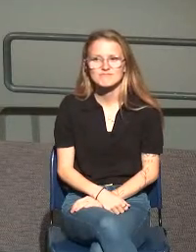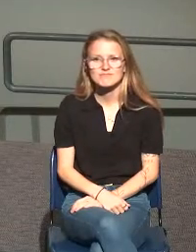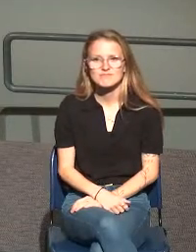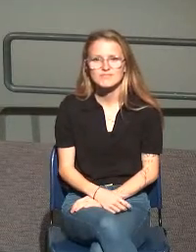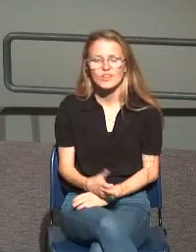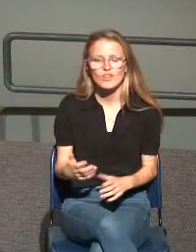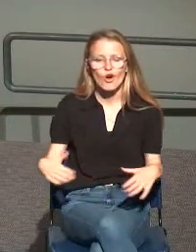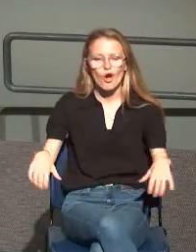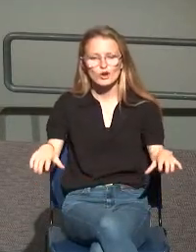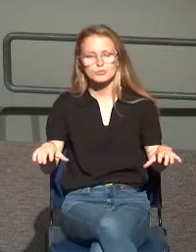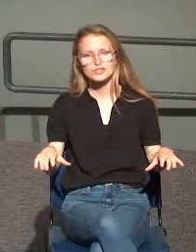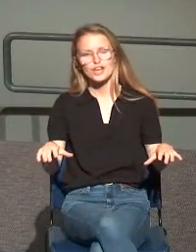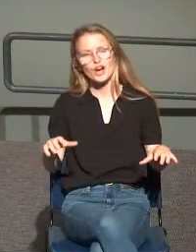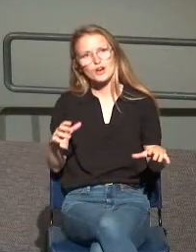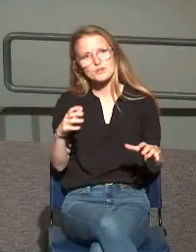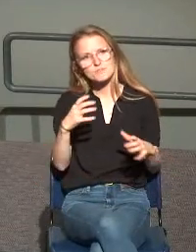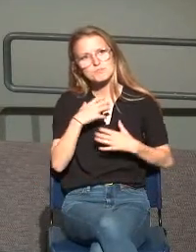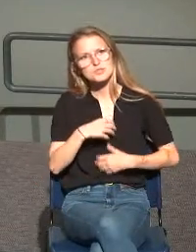astronauts.